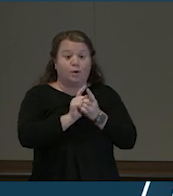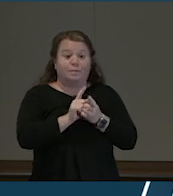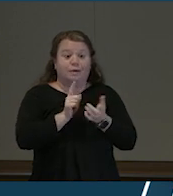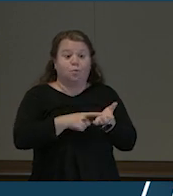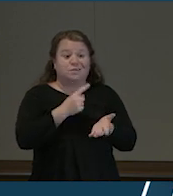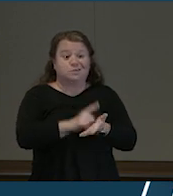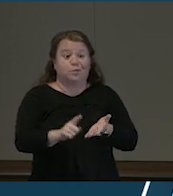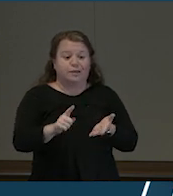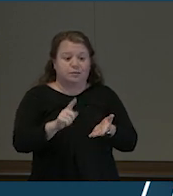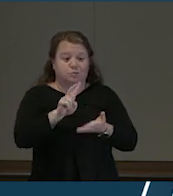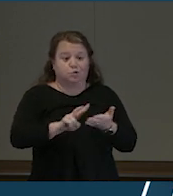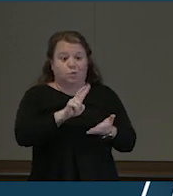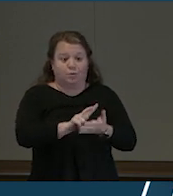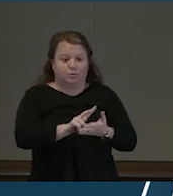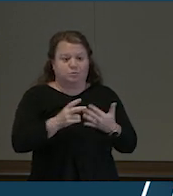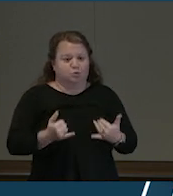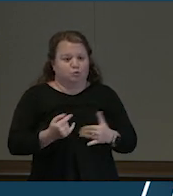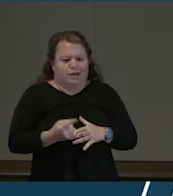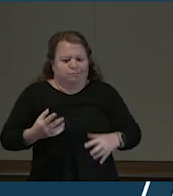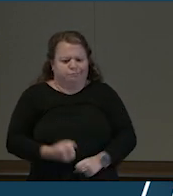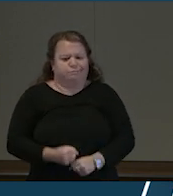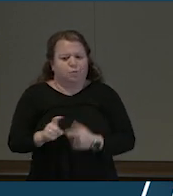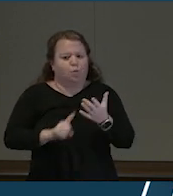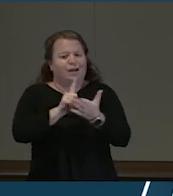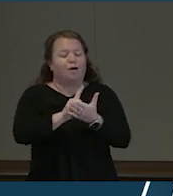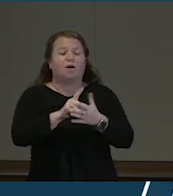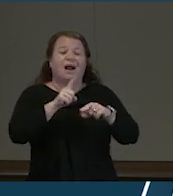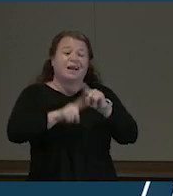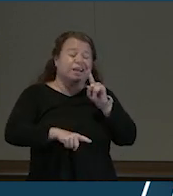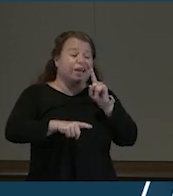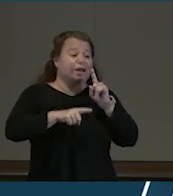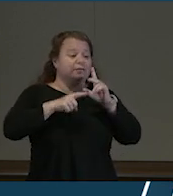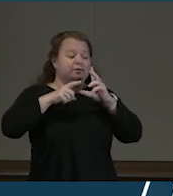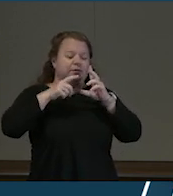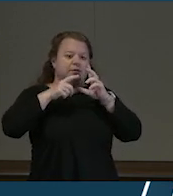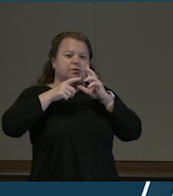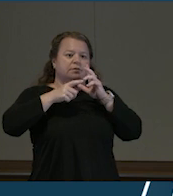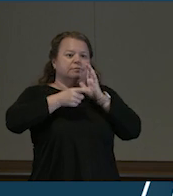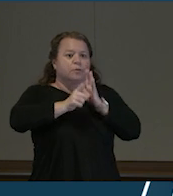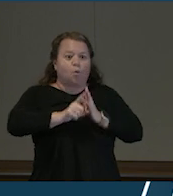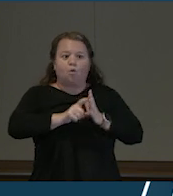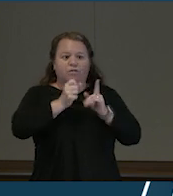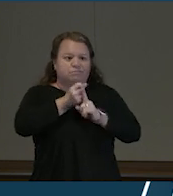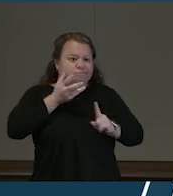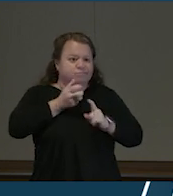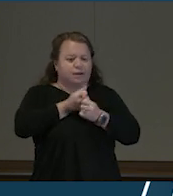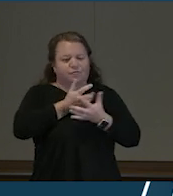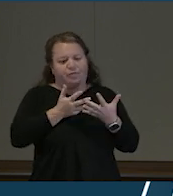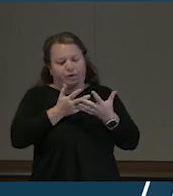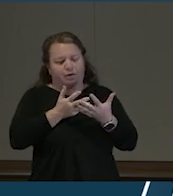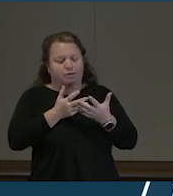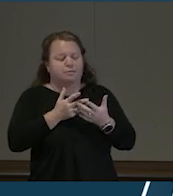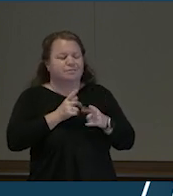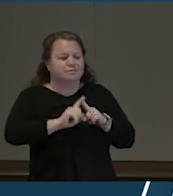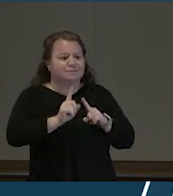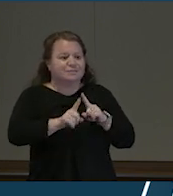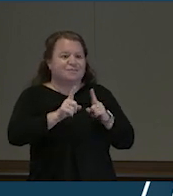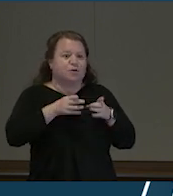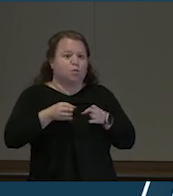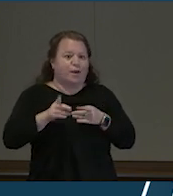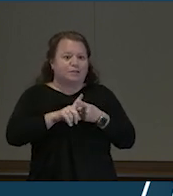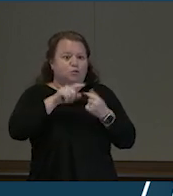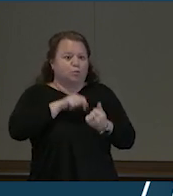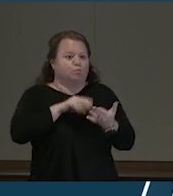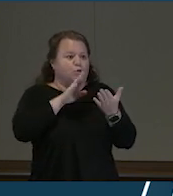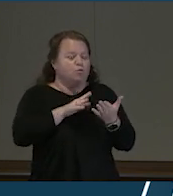course, today I only have 1 hour. So I won't be able to go over every little detail, all the different ways to approach the many dynamics